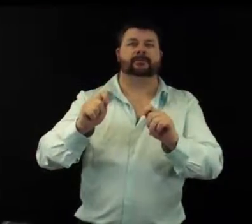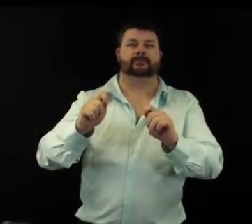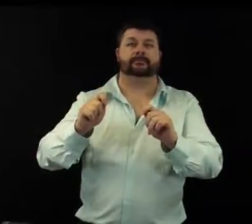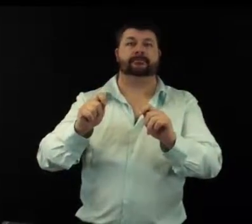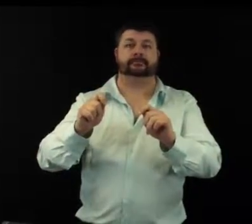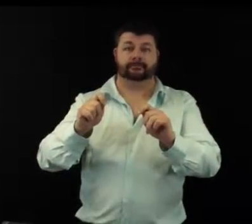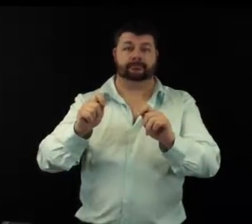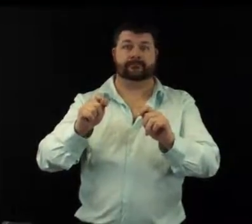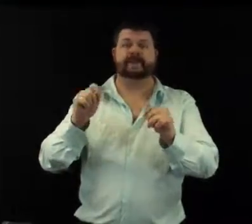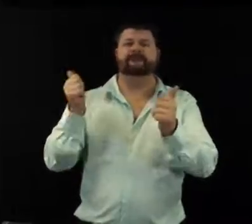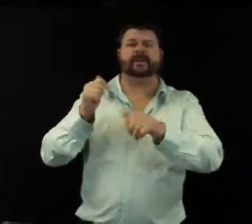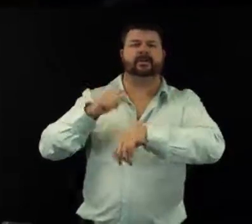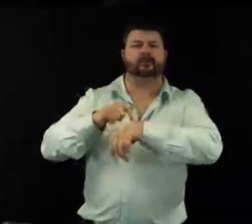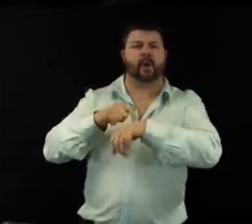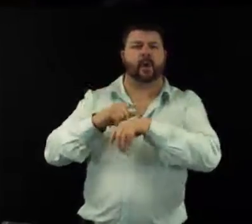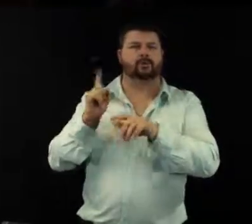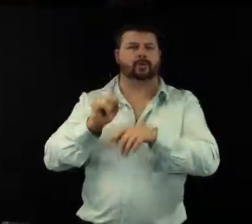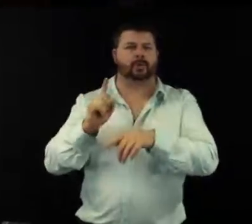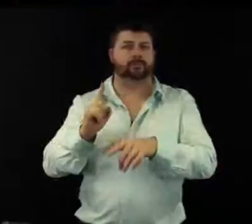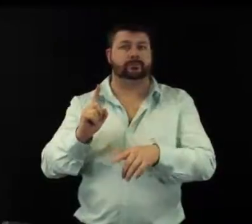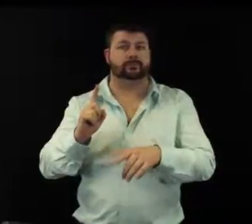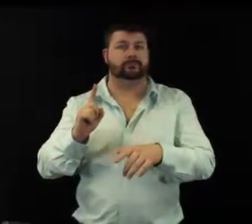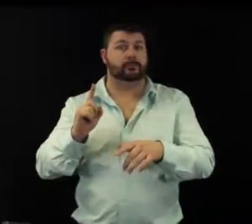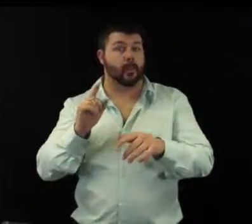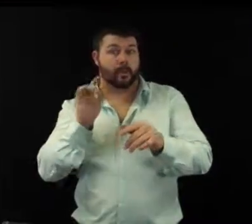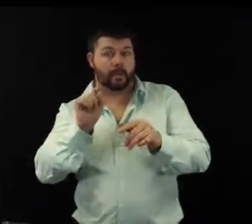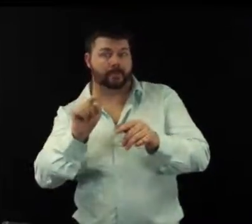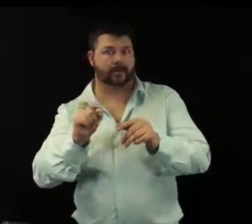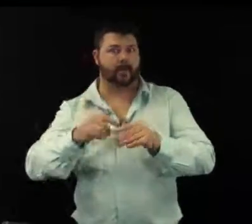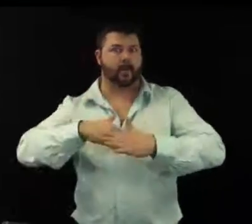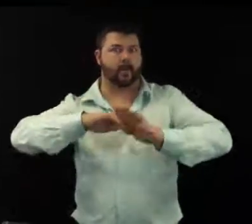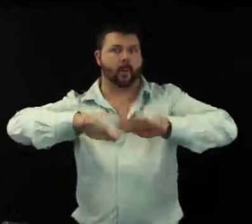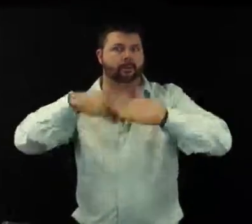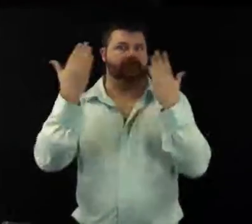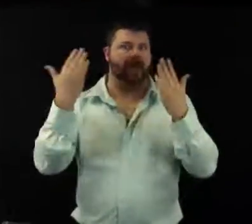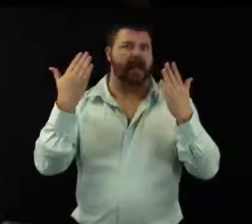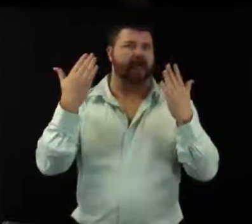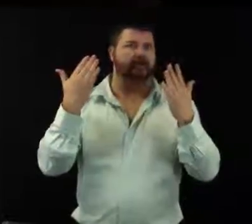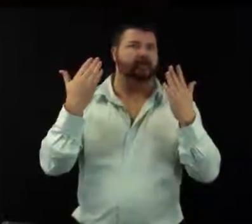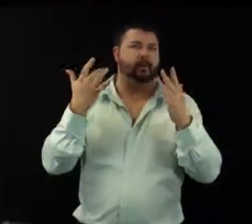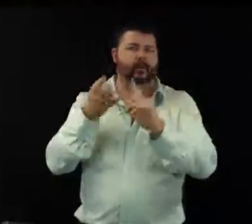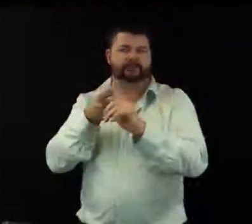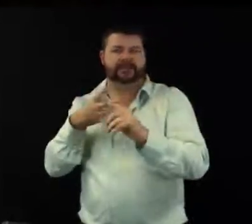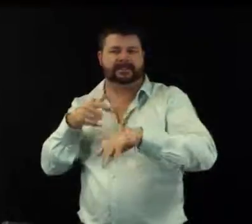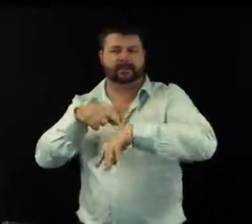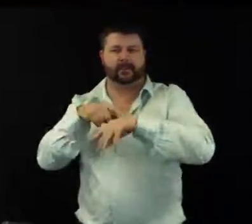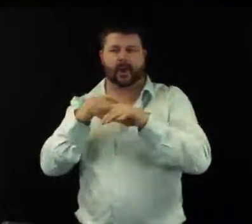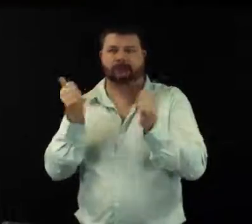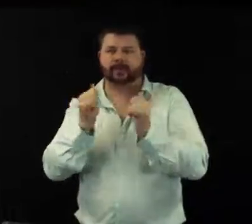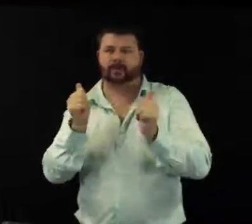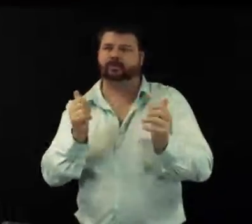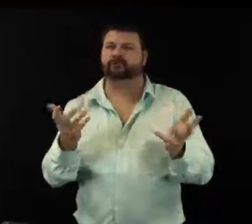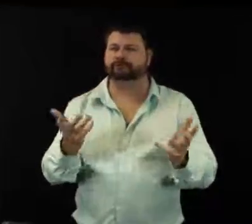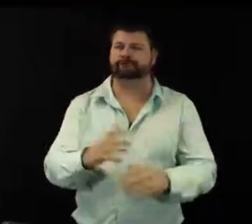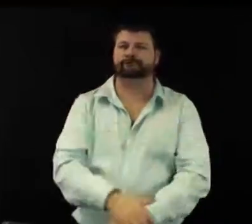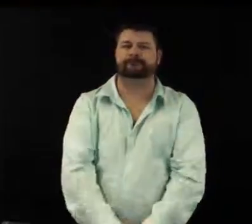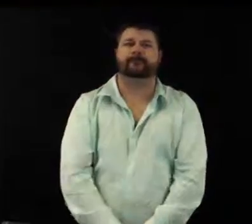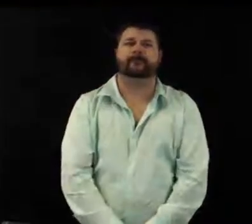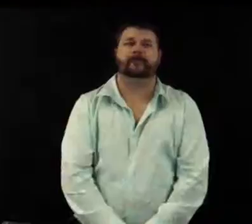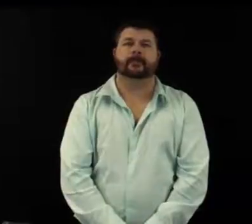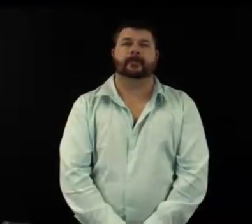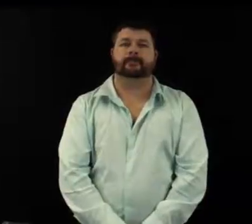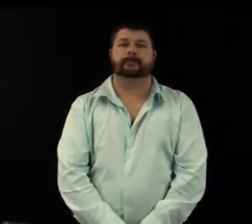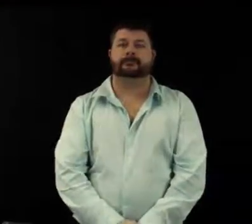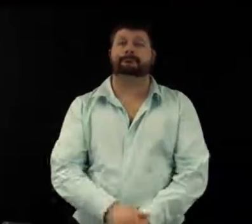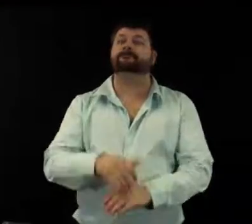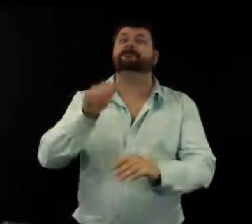set the end time for the event. If your event goes all day, you can tap on the All Day button and skip setting the start and end